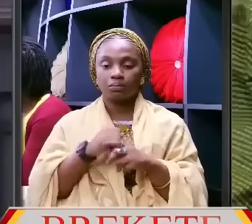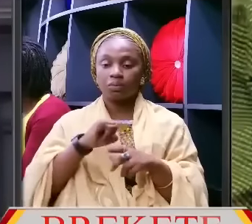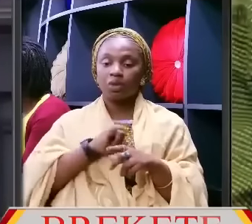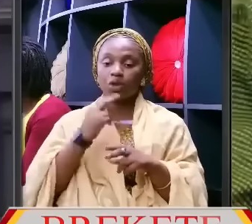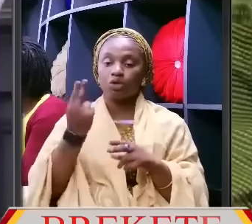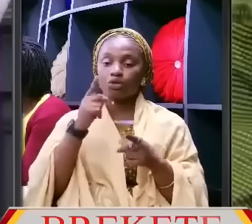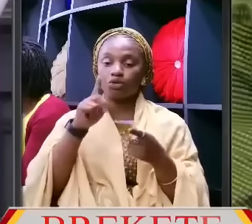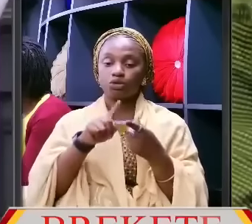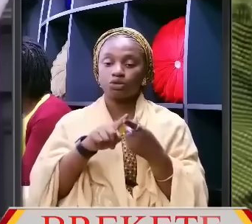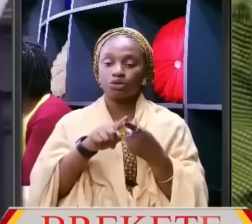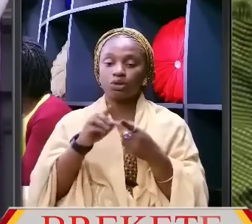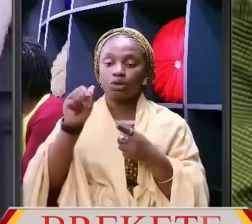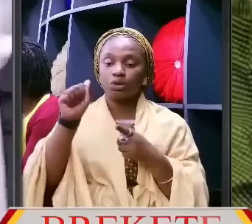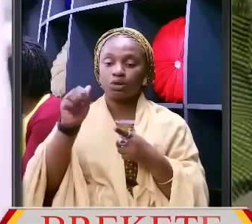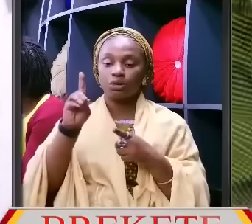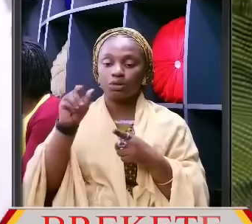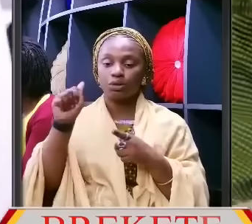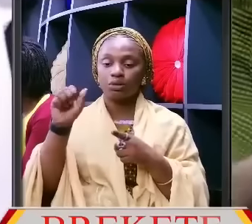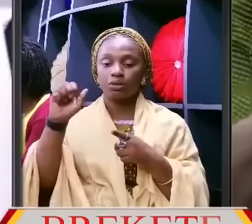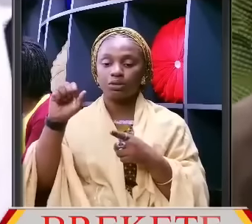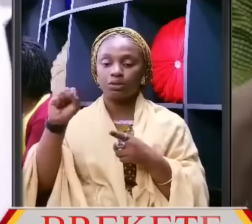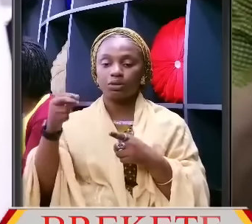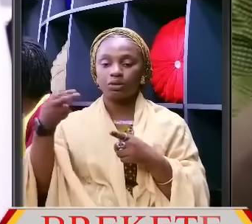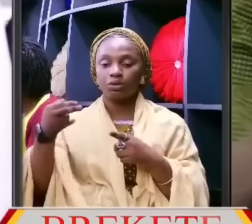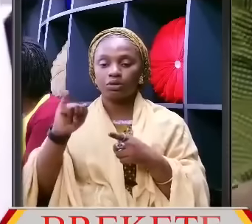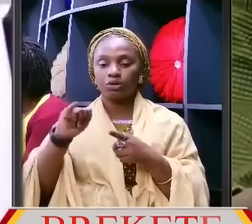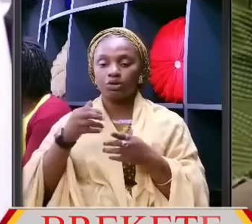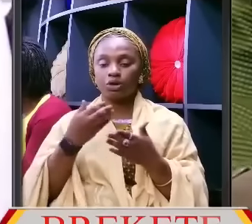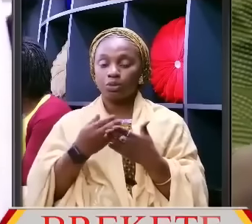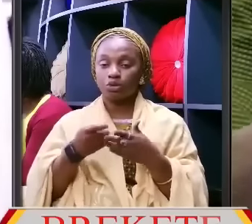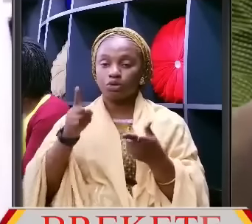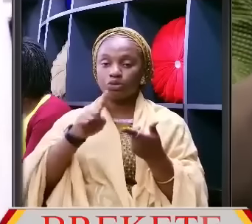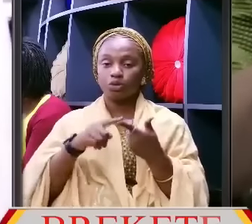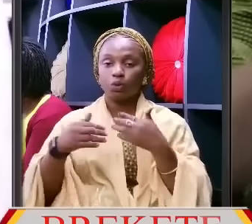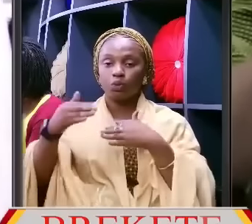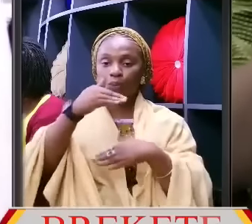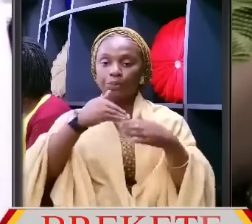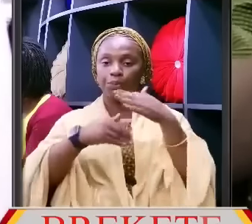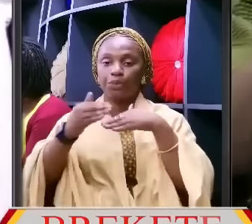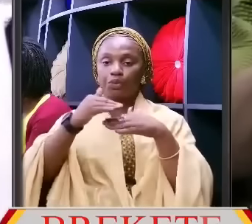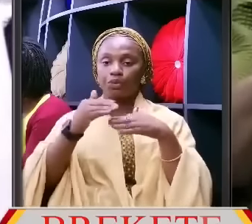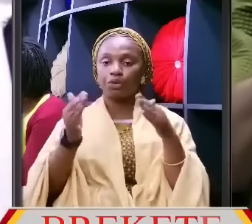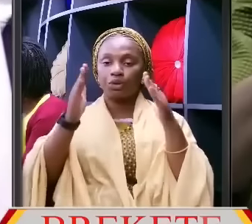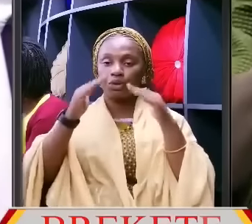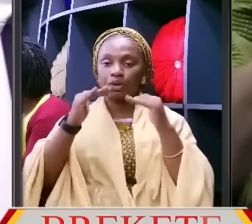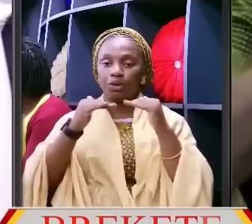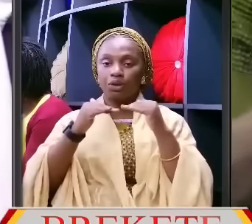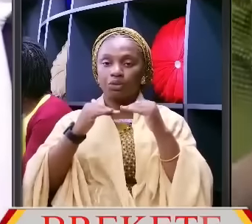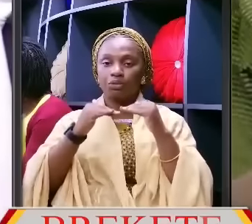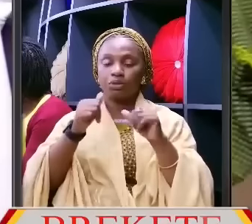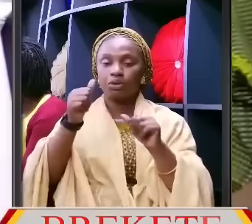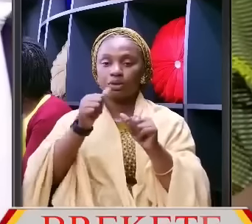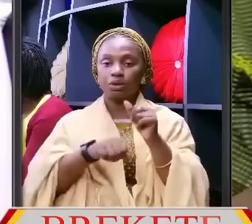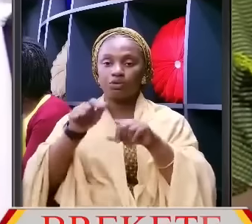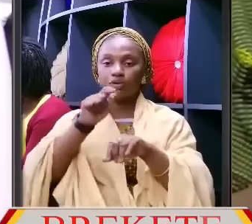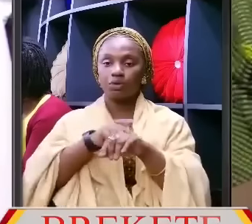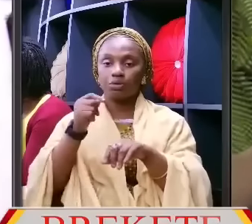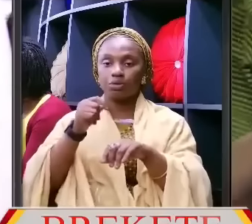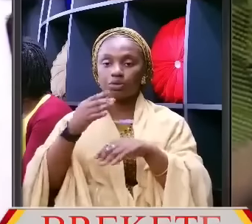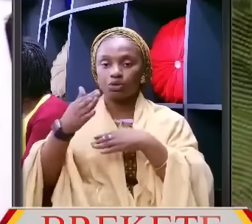dashi money to build the house. It they drive dashi. Okay. Anytime they talk rich, he go send message to